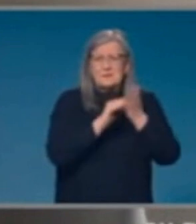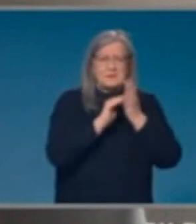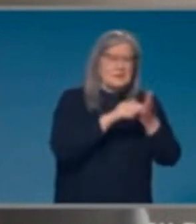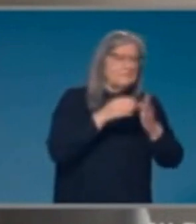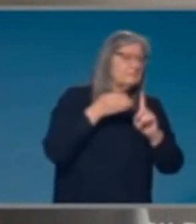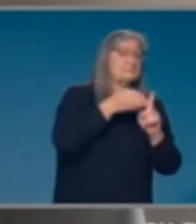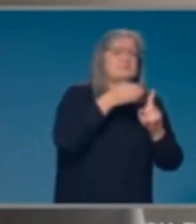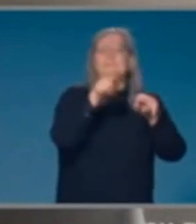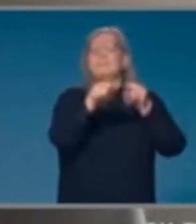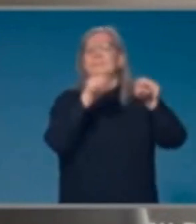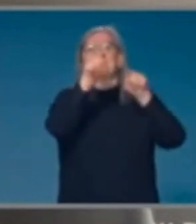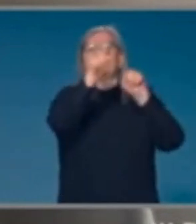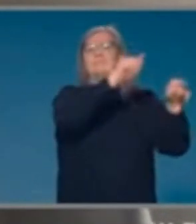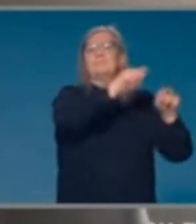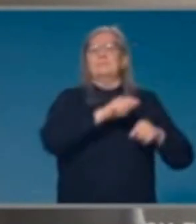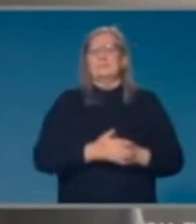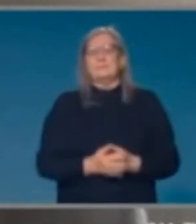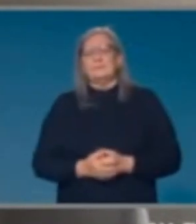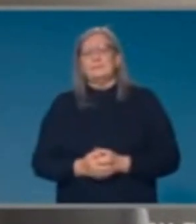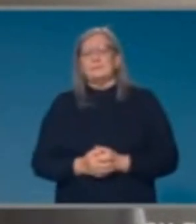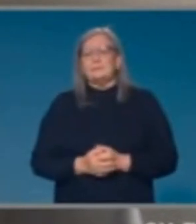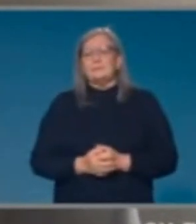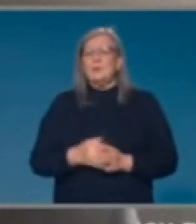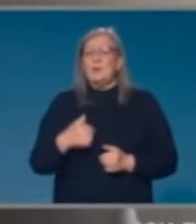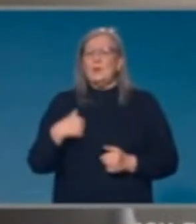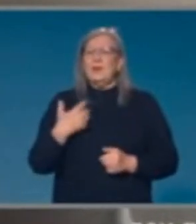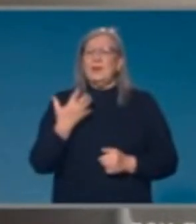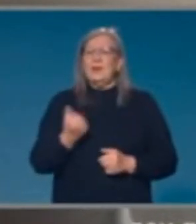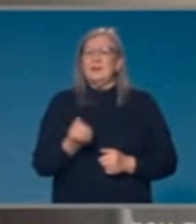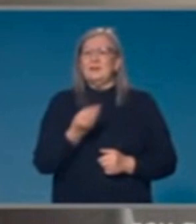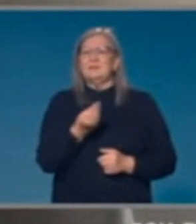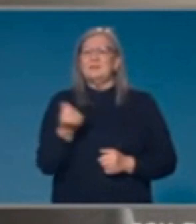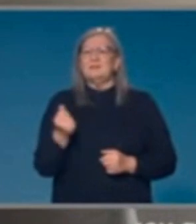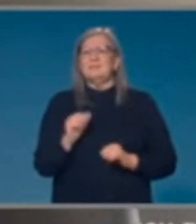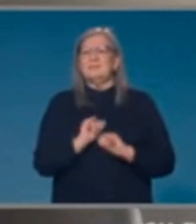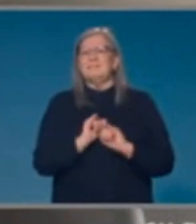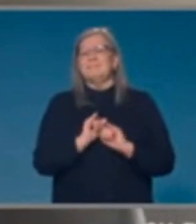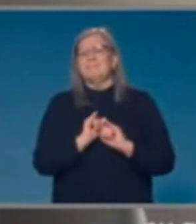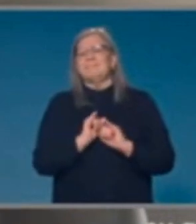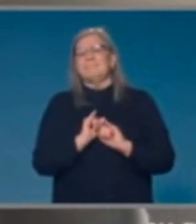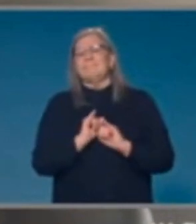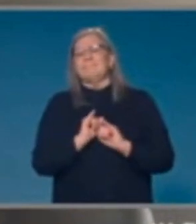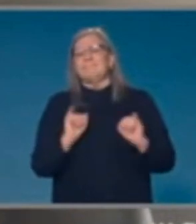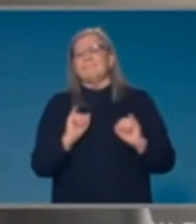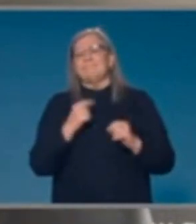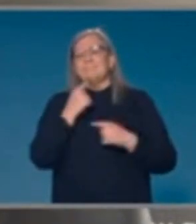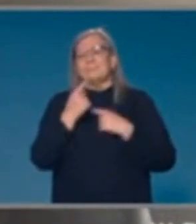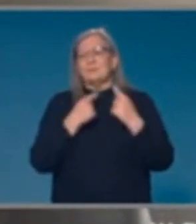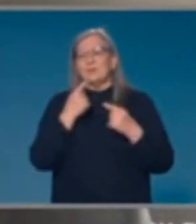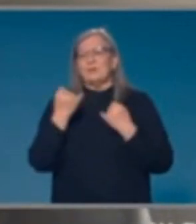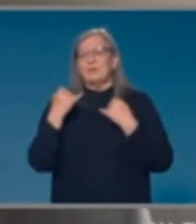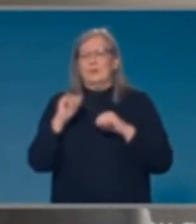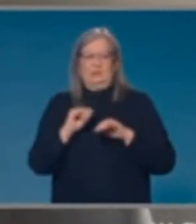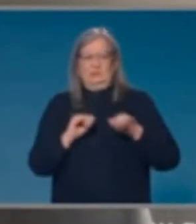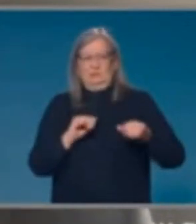some very pernicious anti-vax messaging going into those communities. And